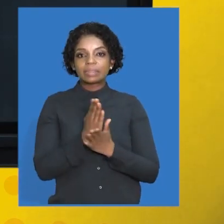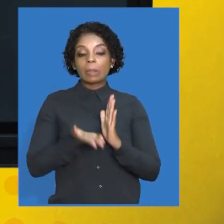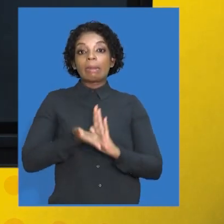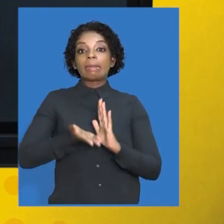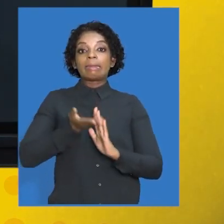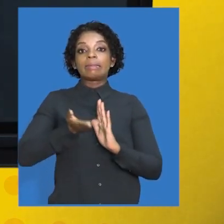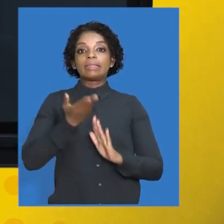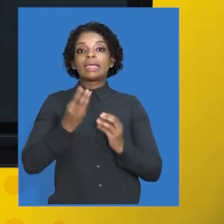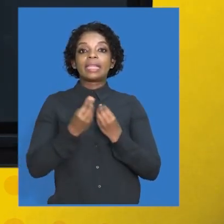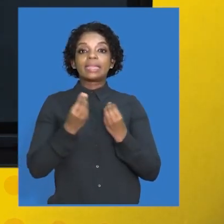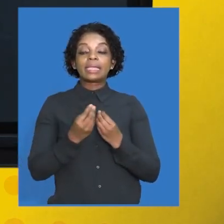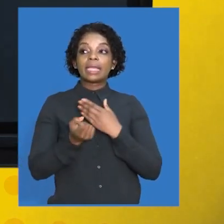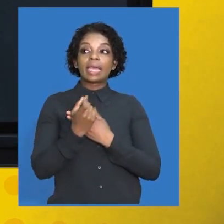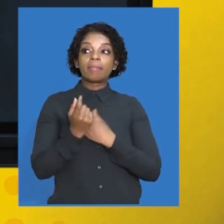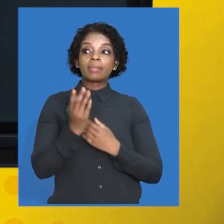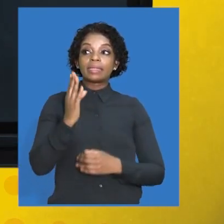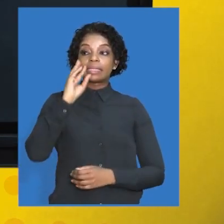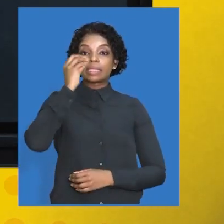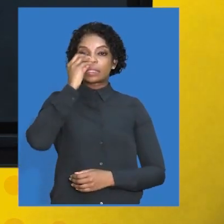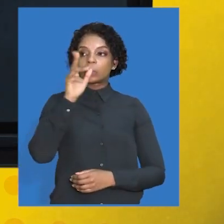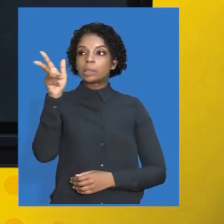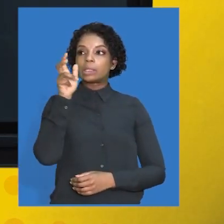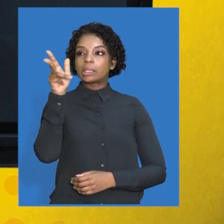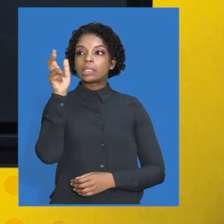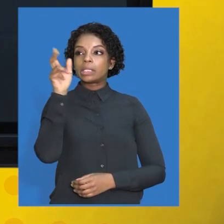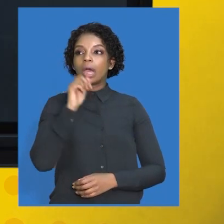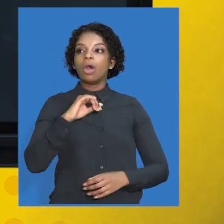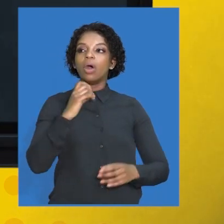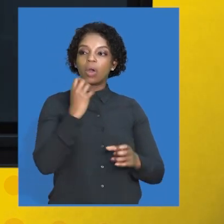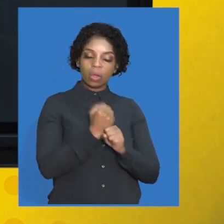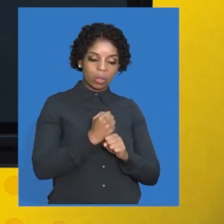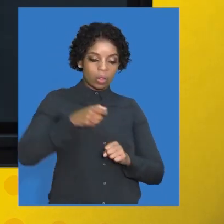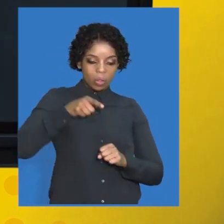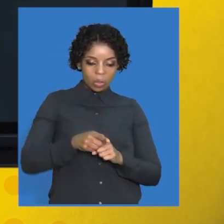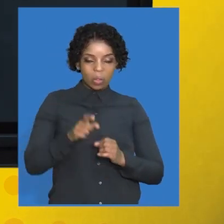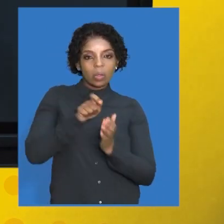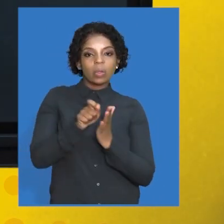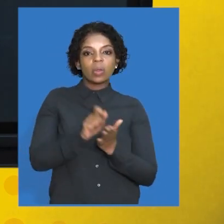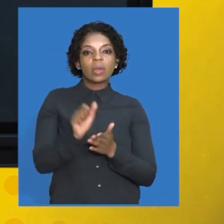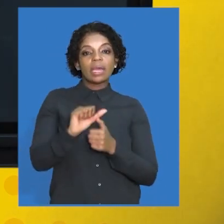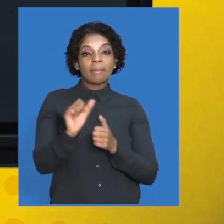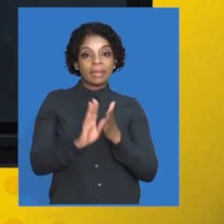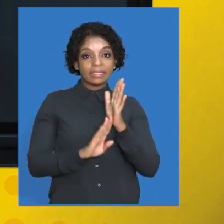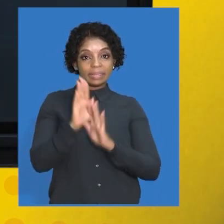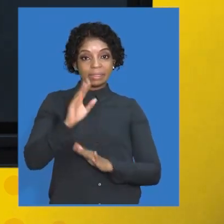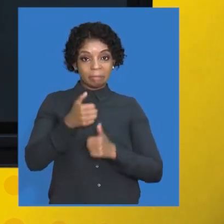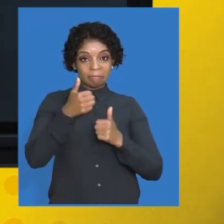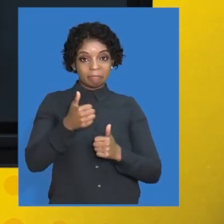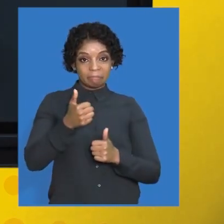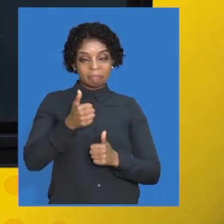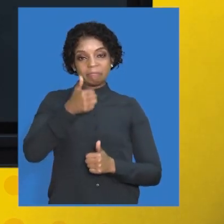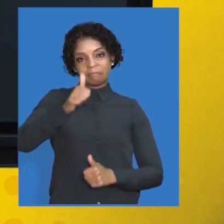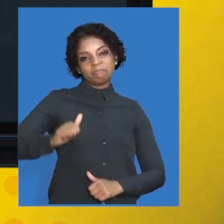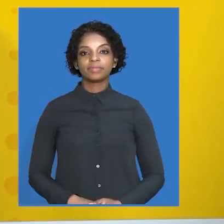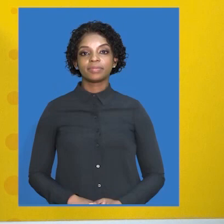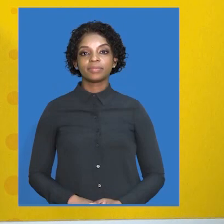what's happening in the news that can help you understand your work a lot better, and go out there and absolutely crush it, guys. All the best. Over to